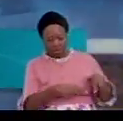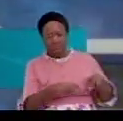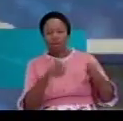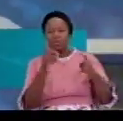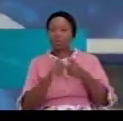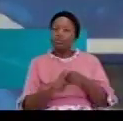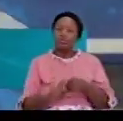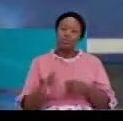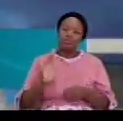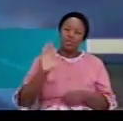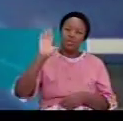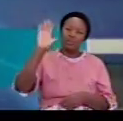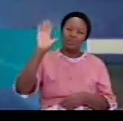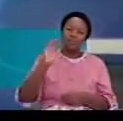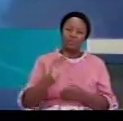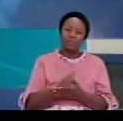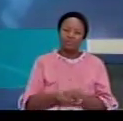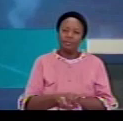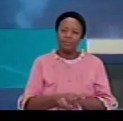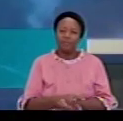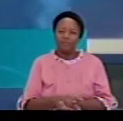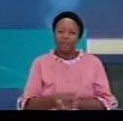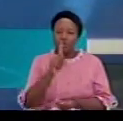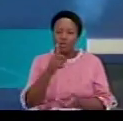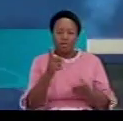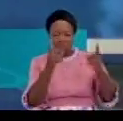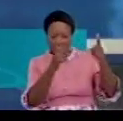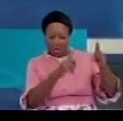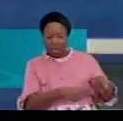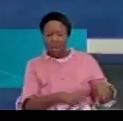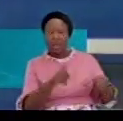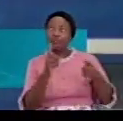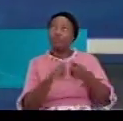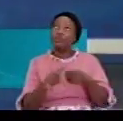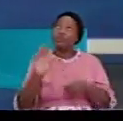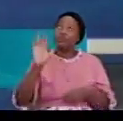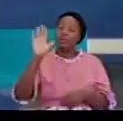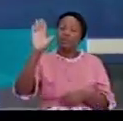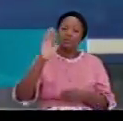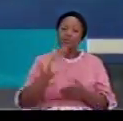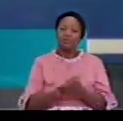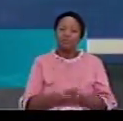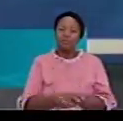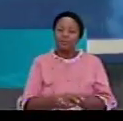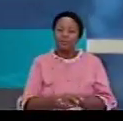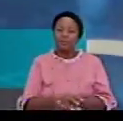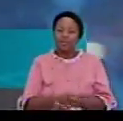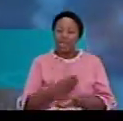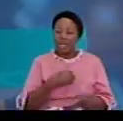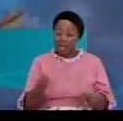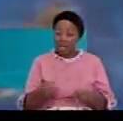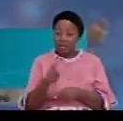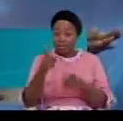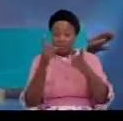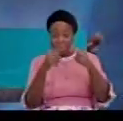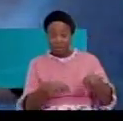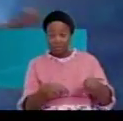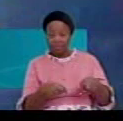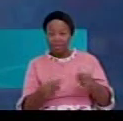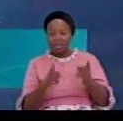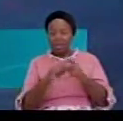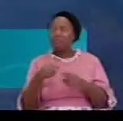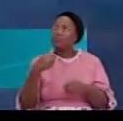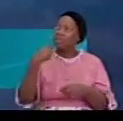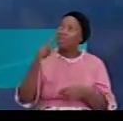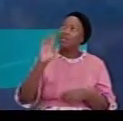him. You come unto him. And as you come, you tell him